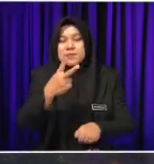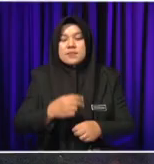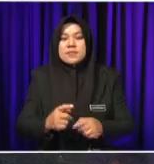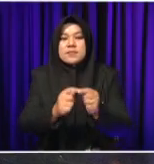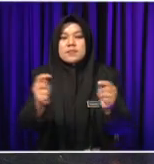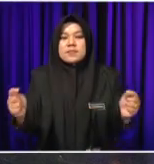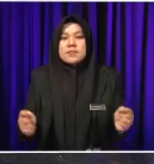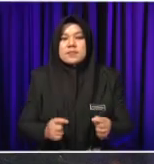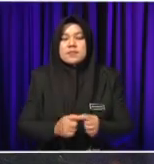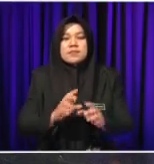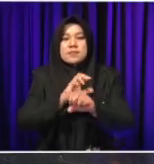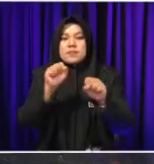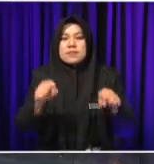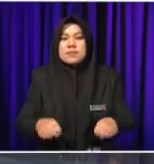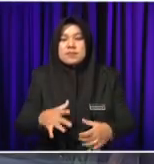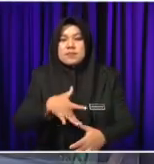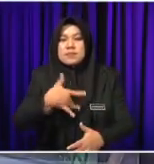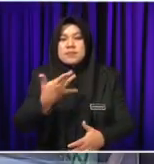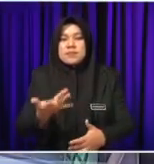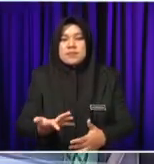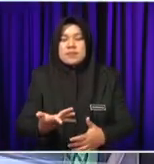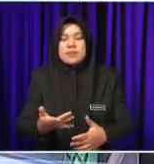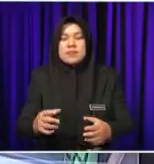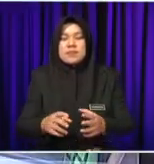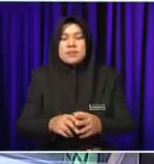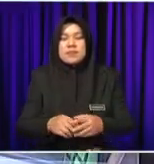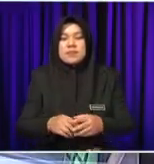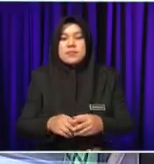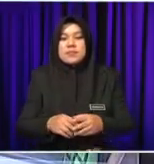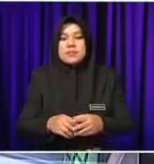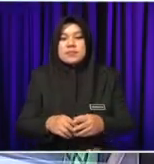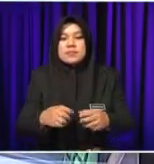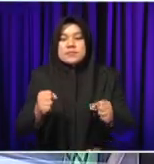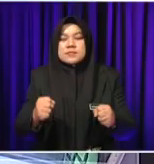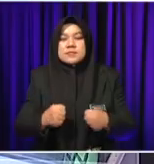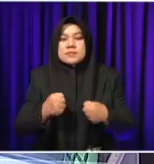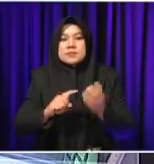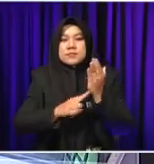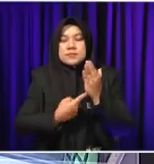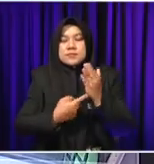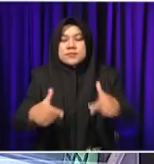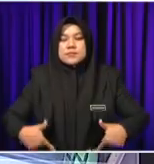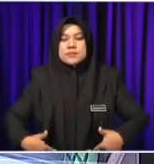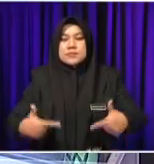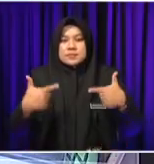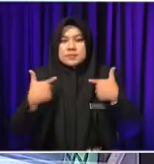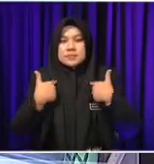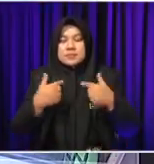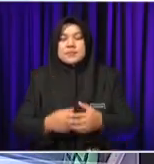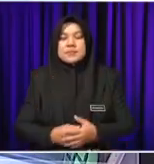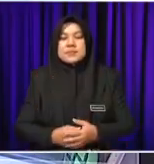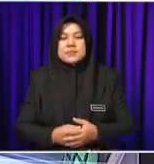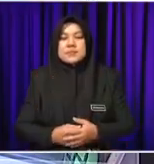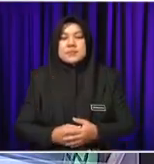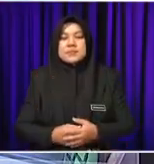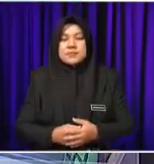place we cannot feel fear of dread, we stop existing and start living.